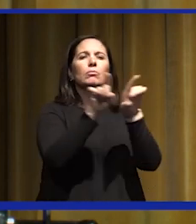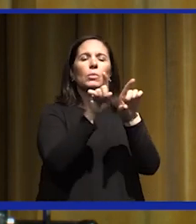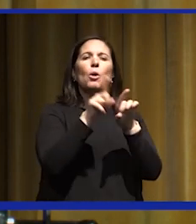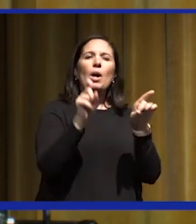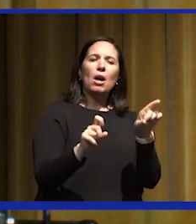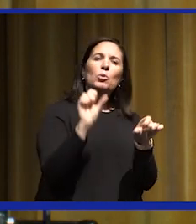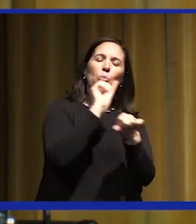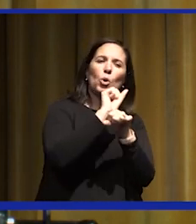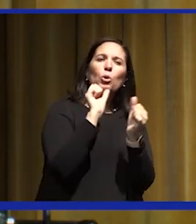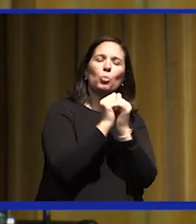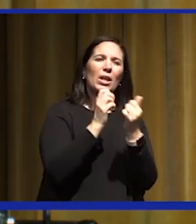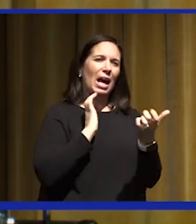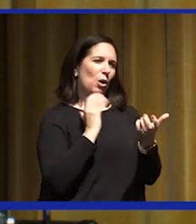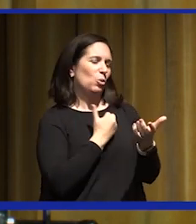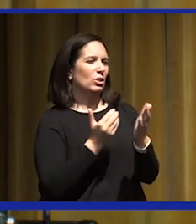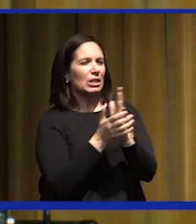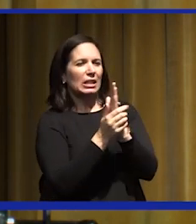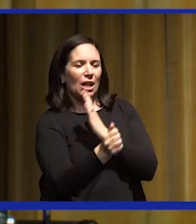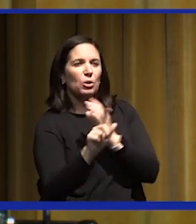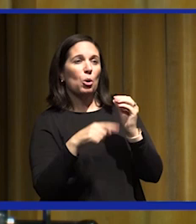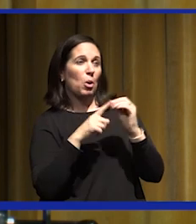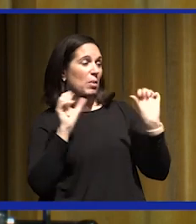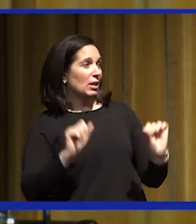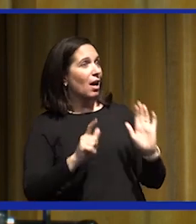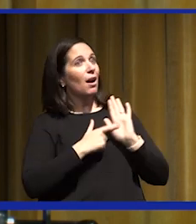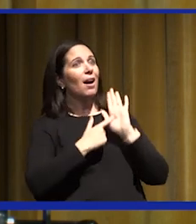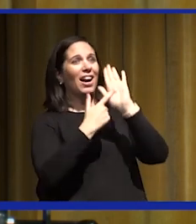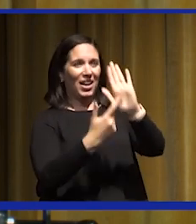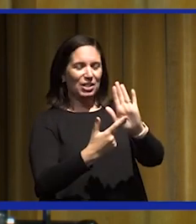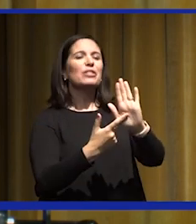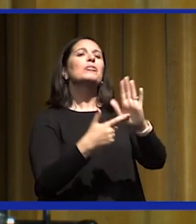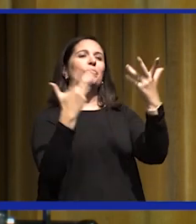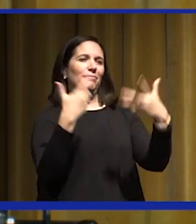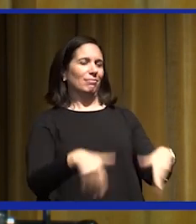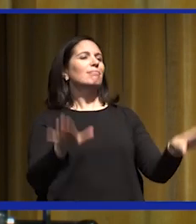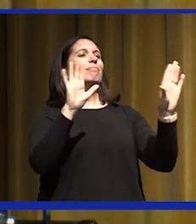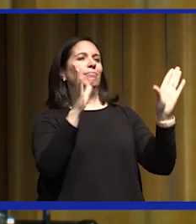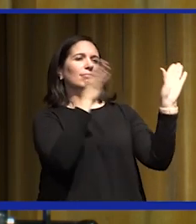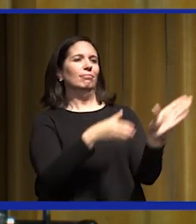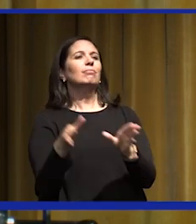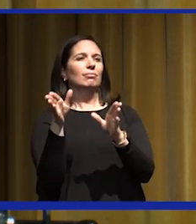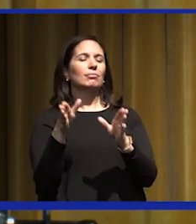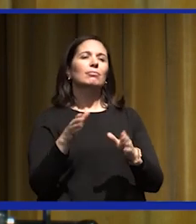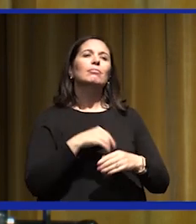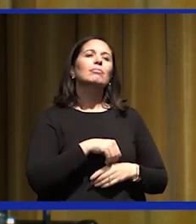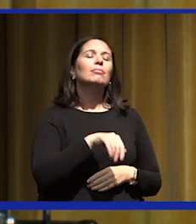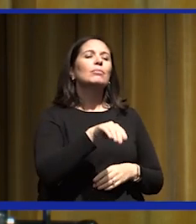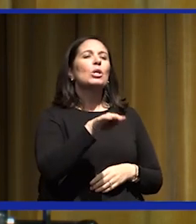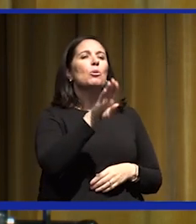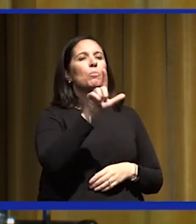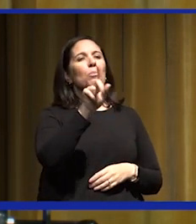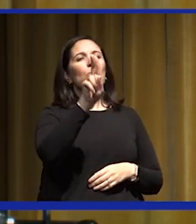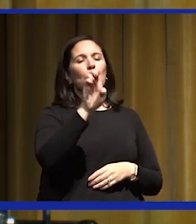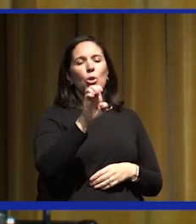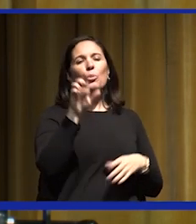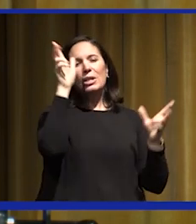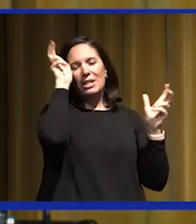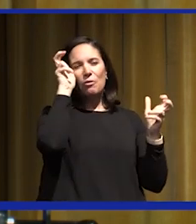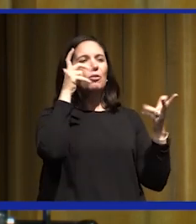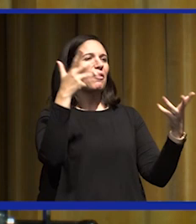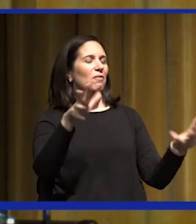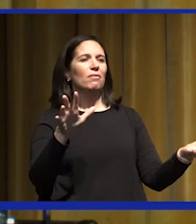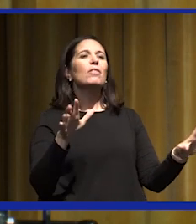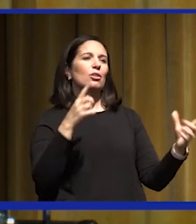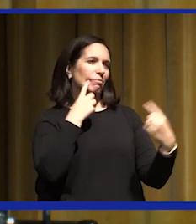crafts so that when the time comes for us to present what has been bestowed, we will be well prepared. Blue Devils, we have made it to the end of